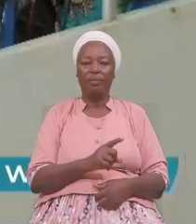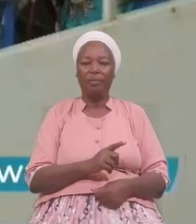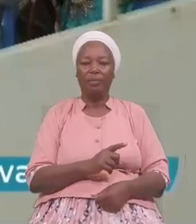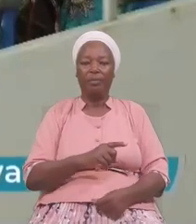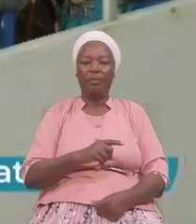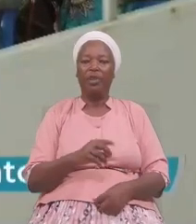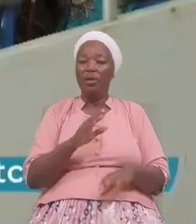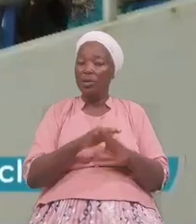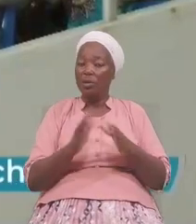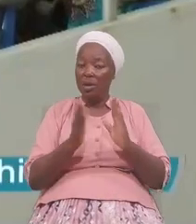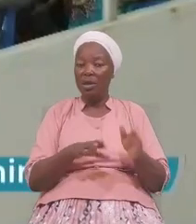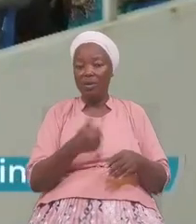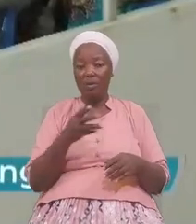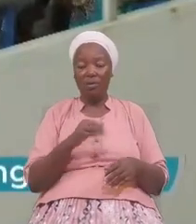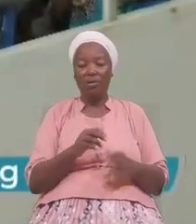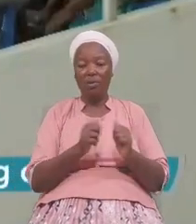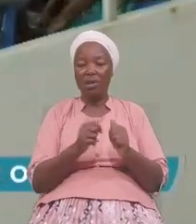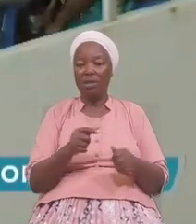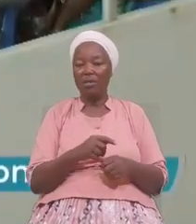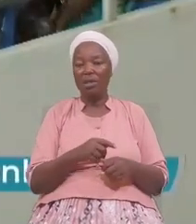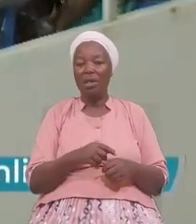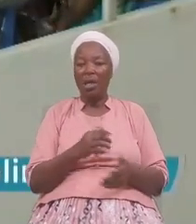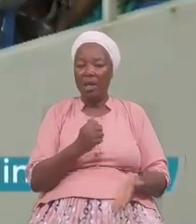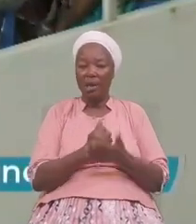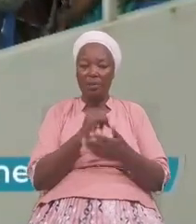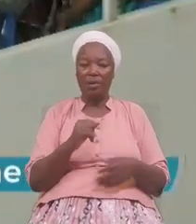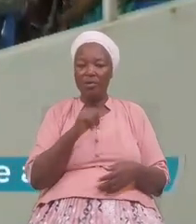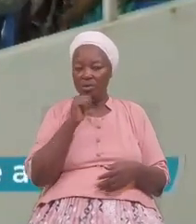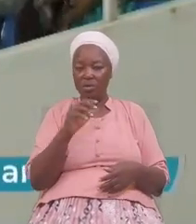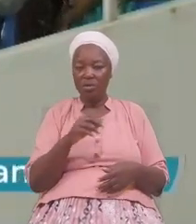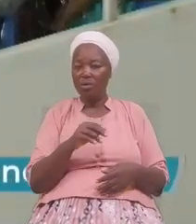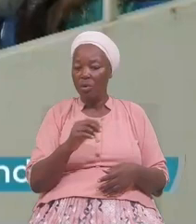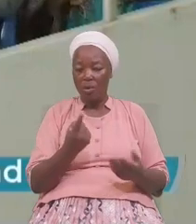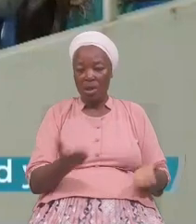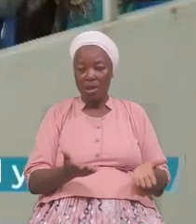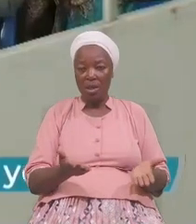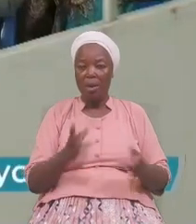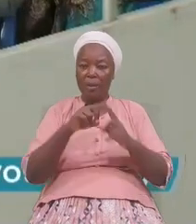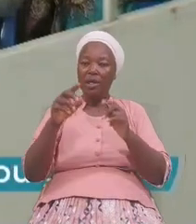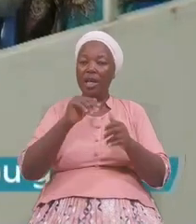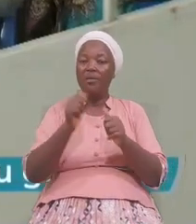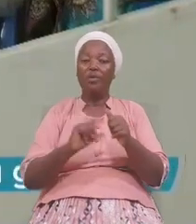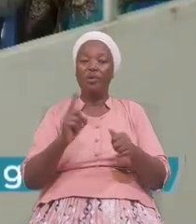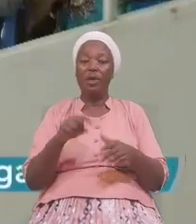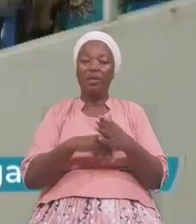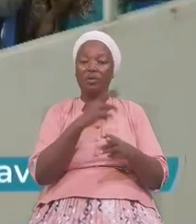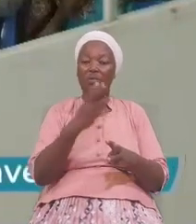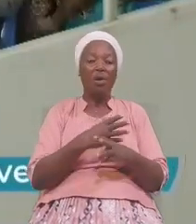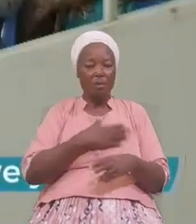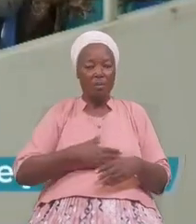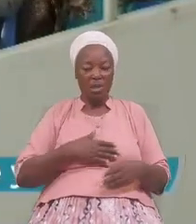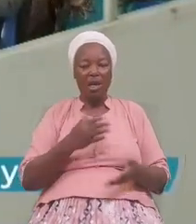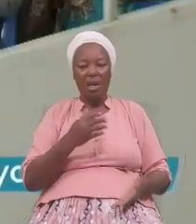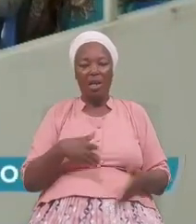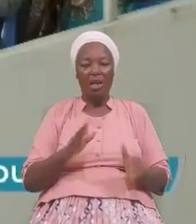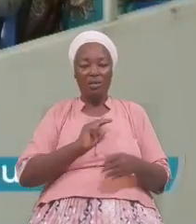Don't leave out anyone. Not only at the Alpha location, in every other location, please, let's do a very, very thorough